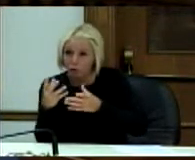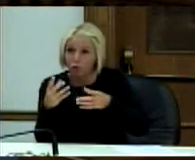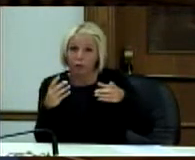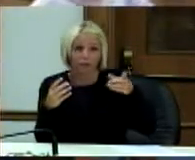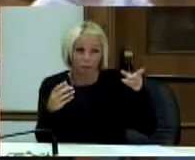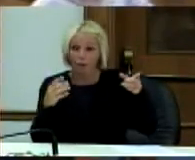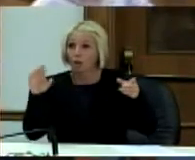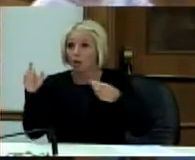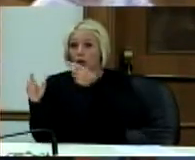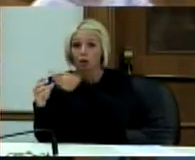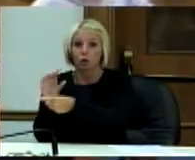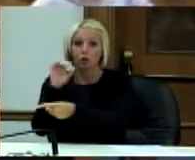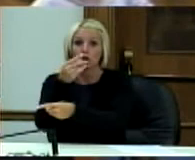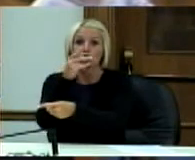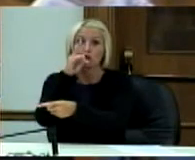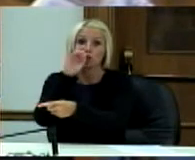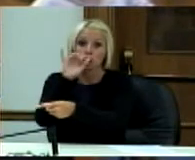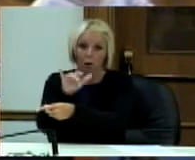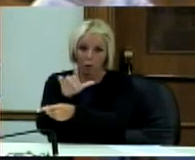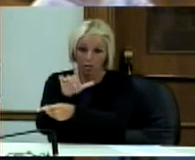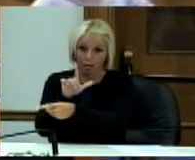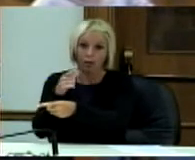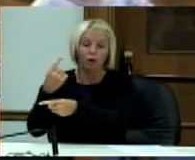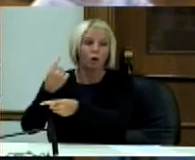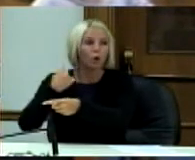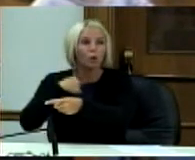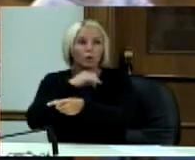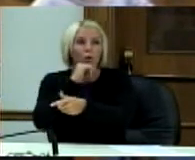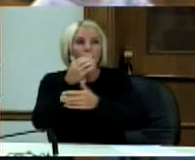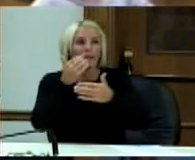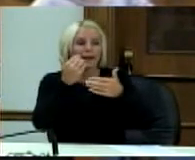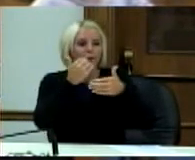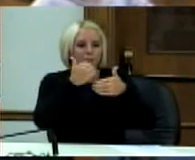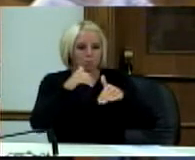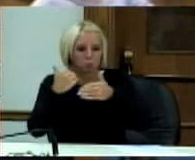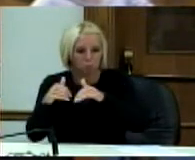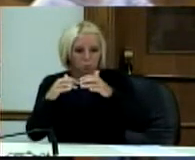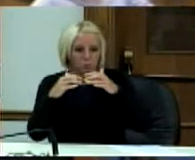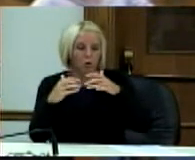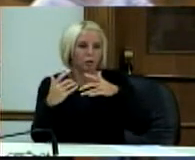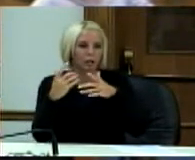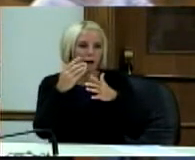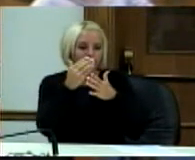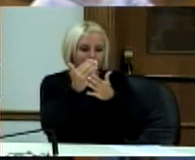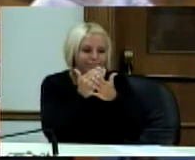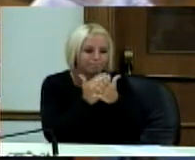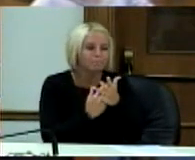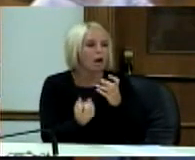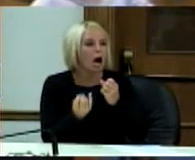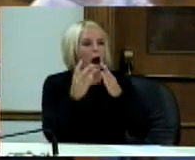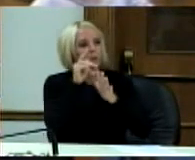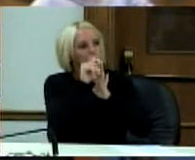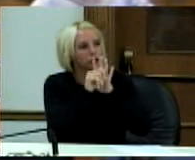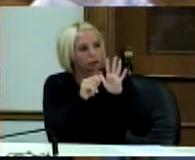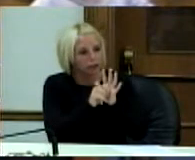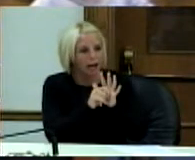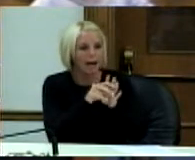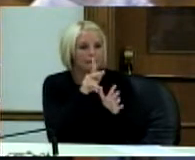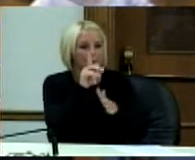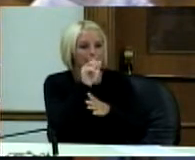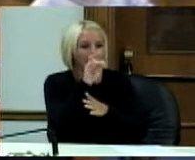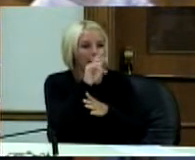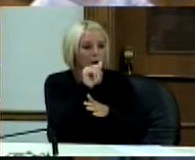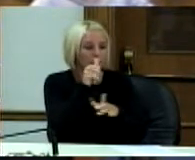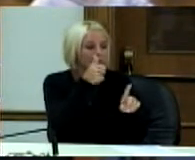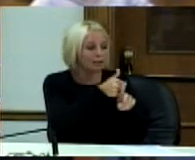Well, we don't really have a breakdown, I don't think, at this time of how much time the